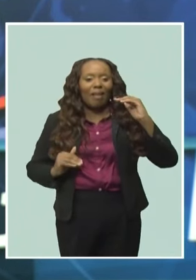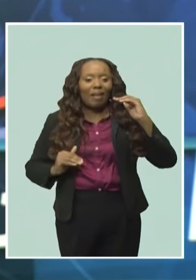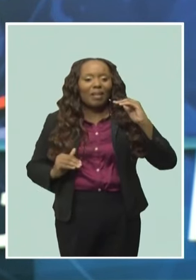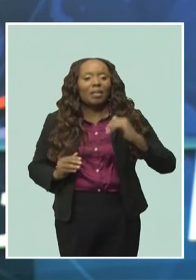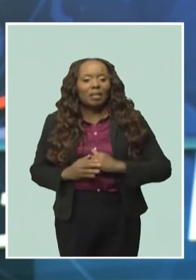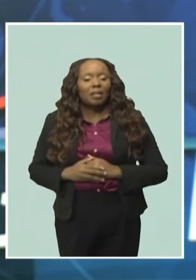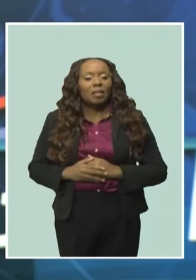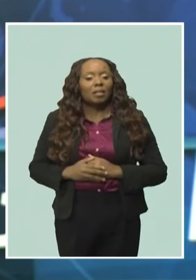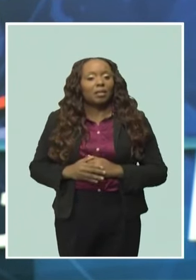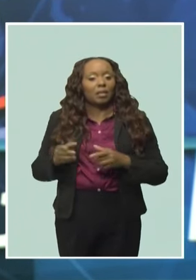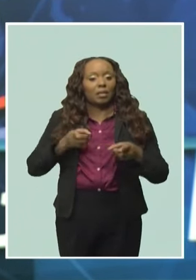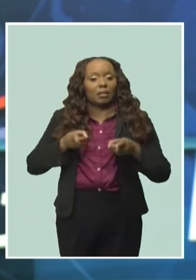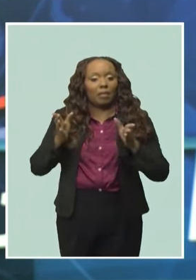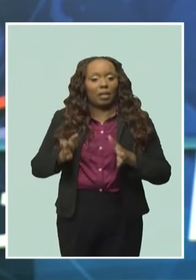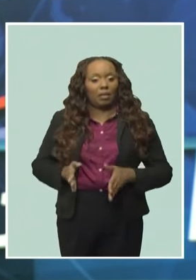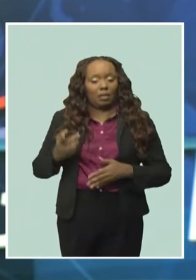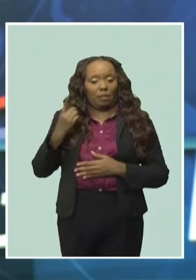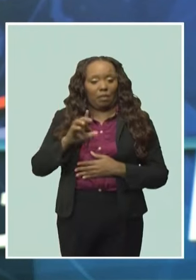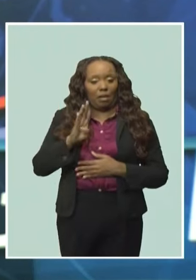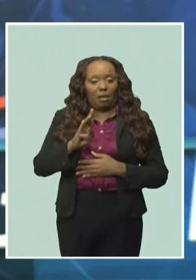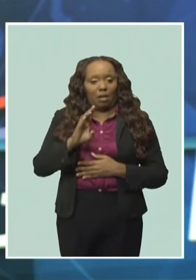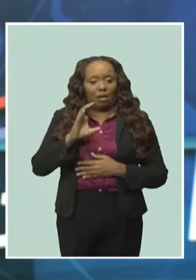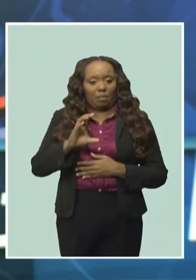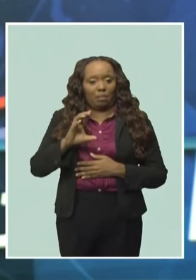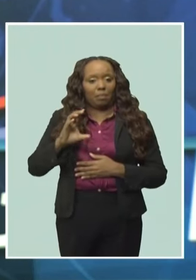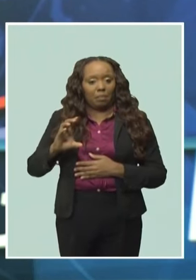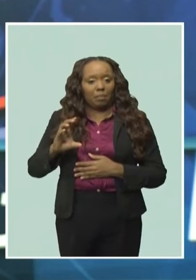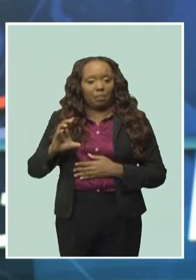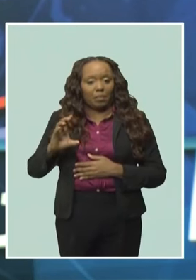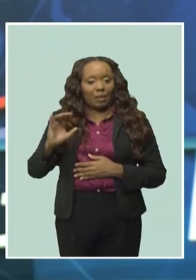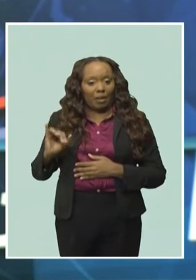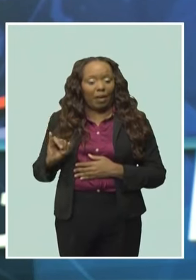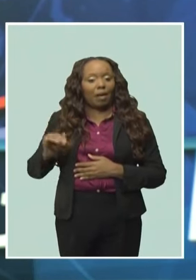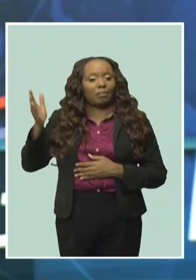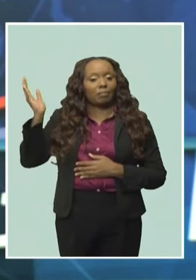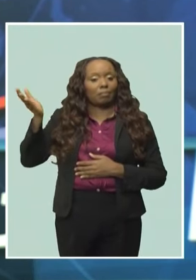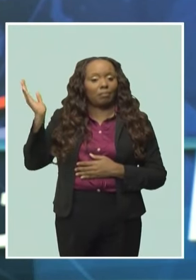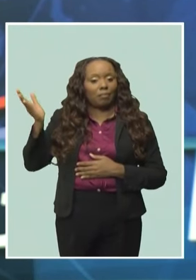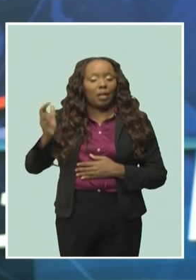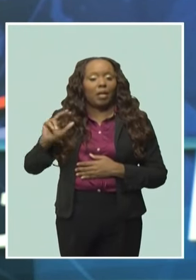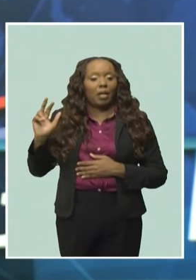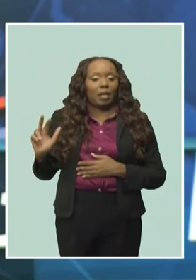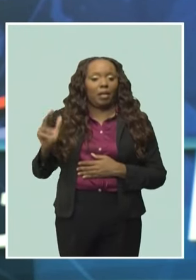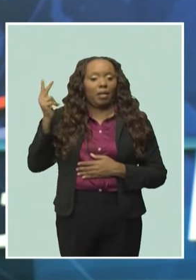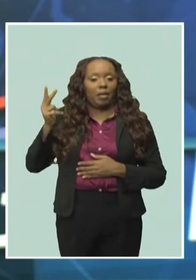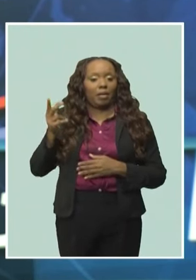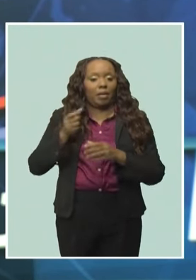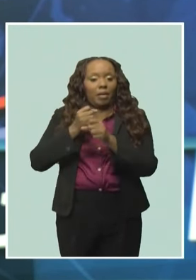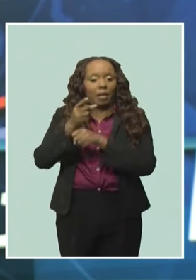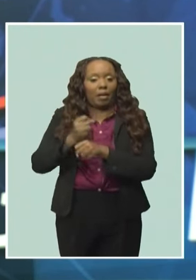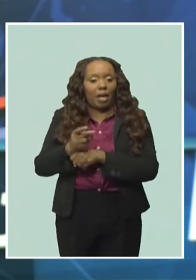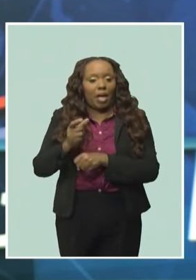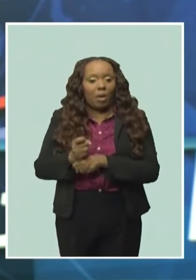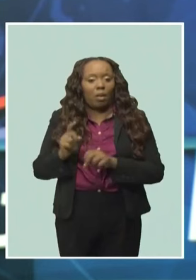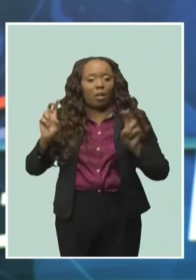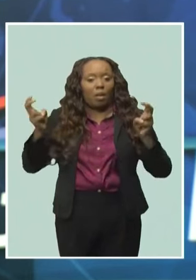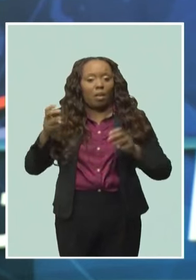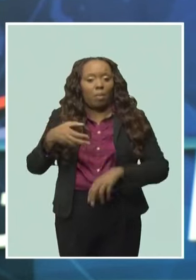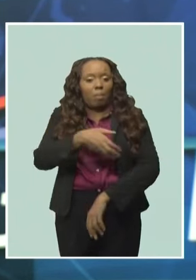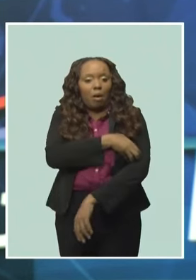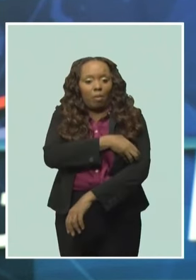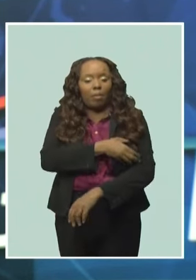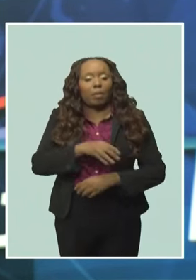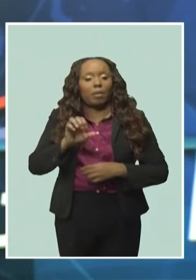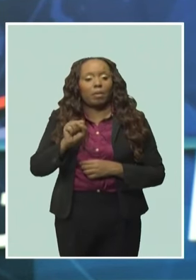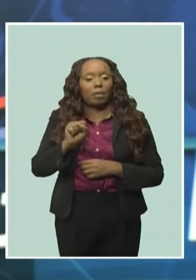of Commerce and Industry, Misha Loban-Clark, as she addressed the third annual Power Summit at the Lord Erskine Sandiford Center